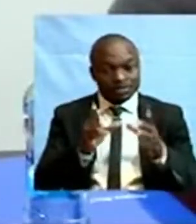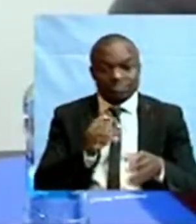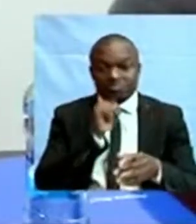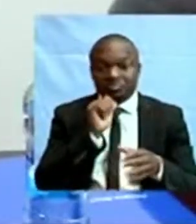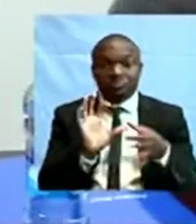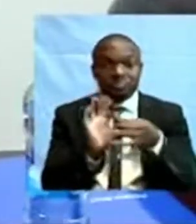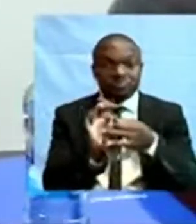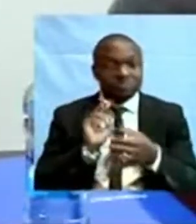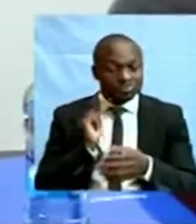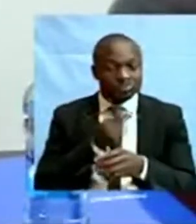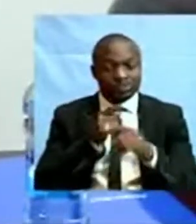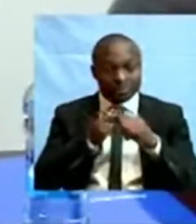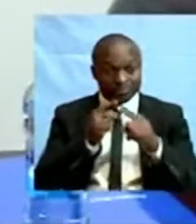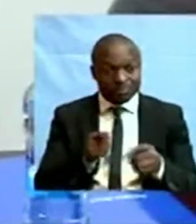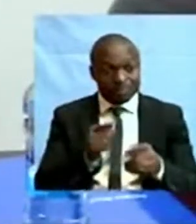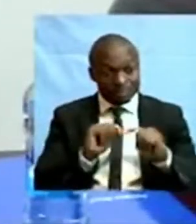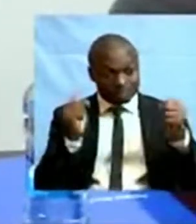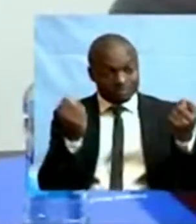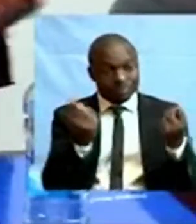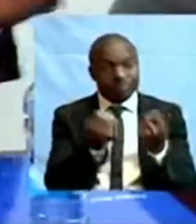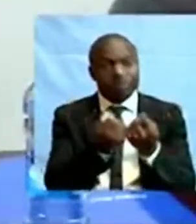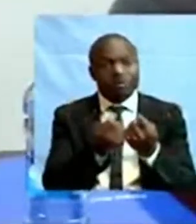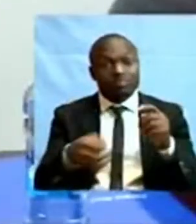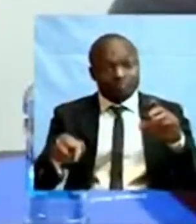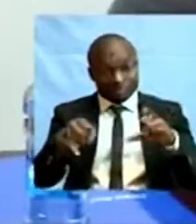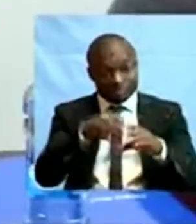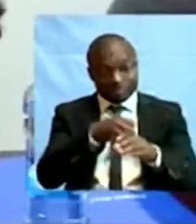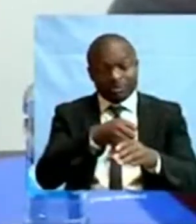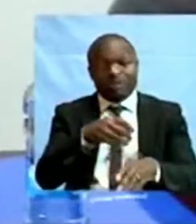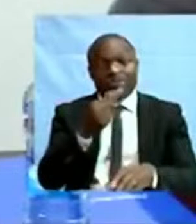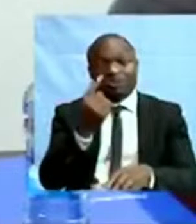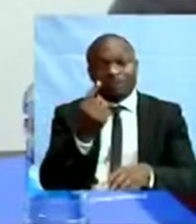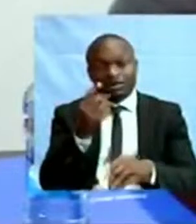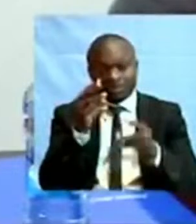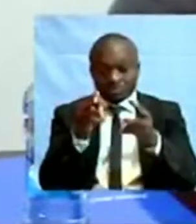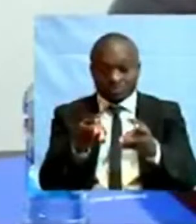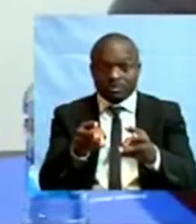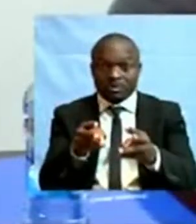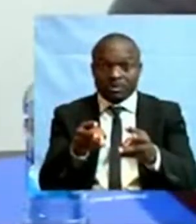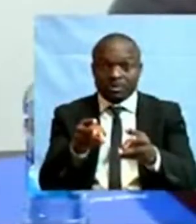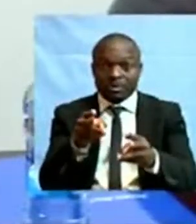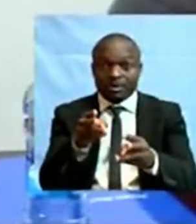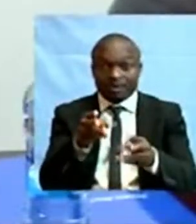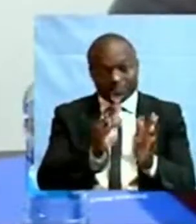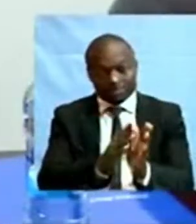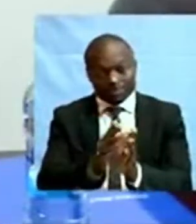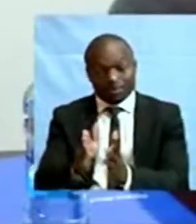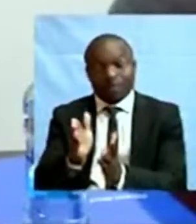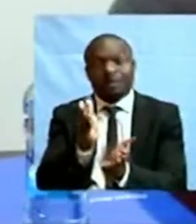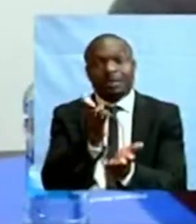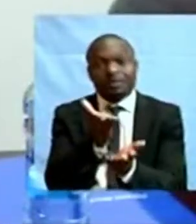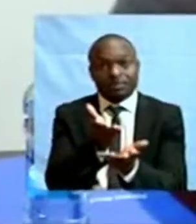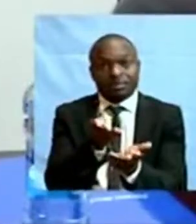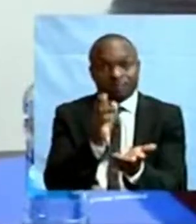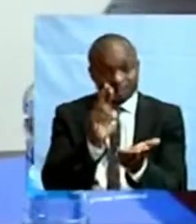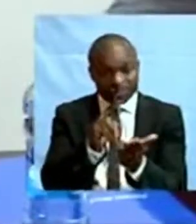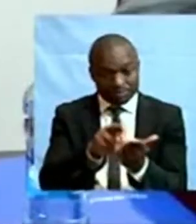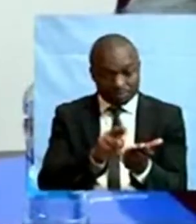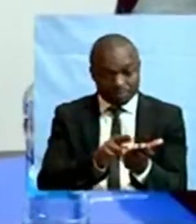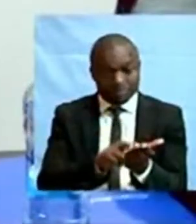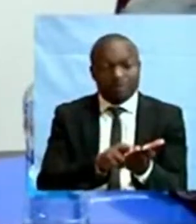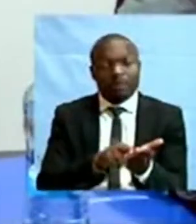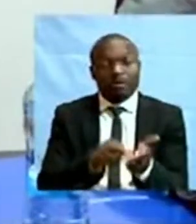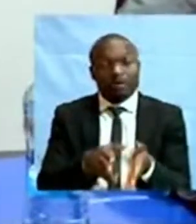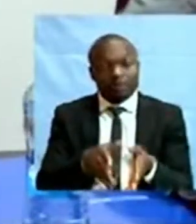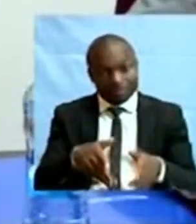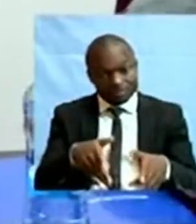us. But this is the team that was involved in one way or the other in putting together the document. Before we start, I will allow them to introduce